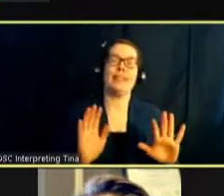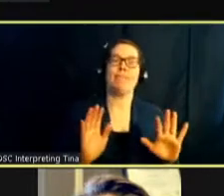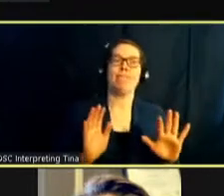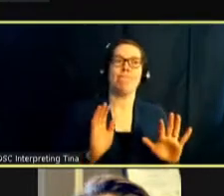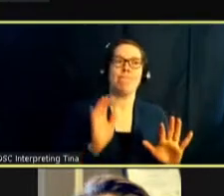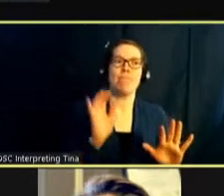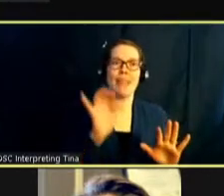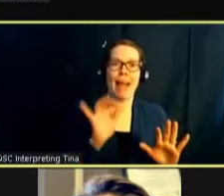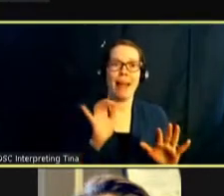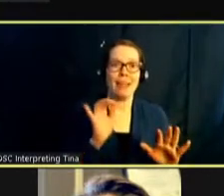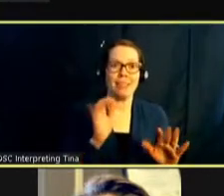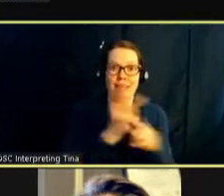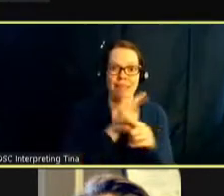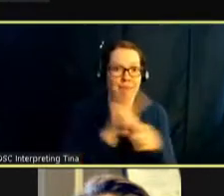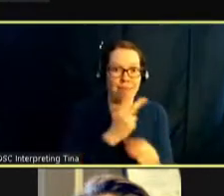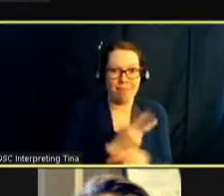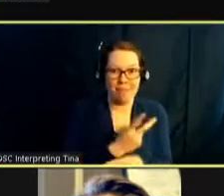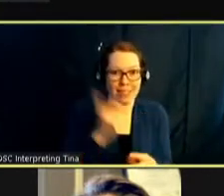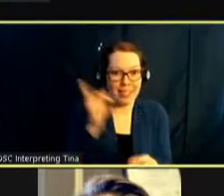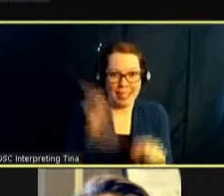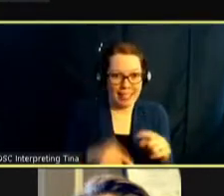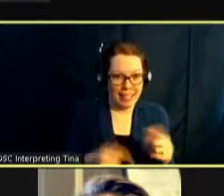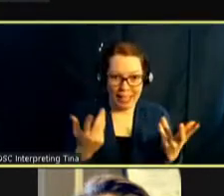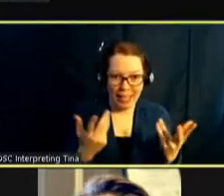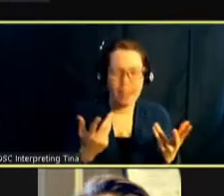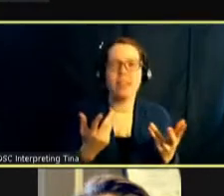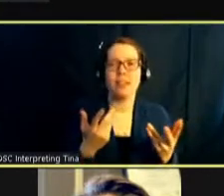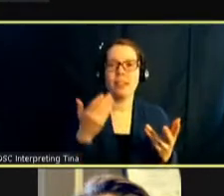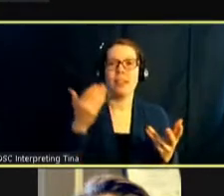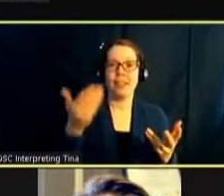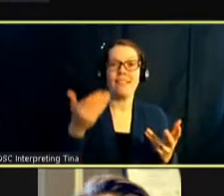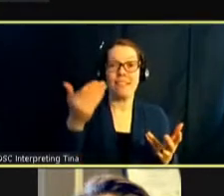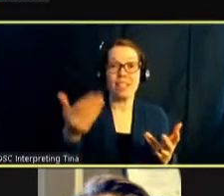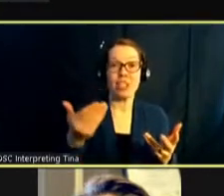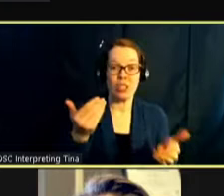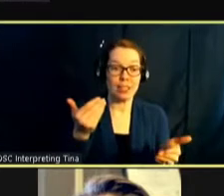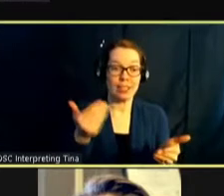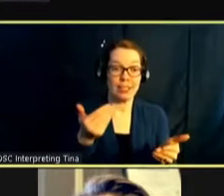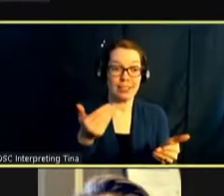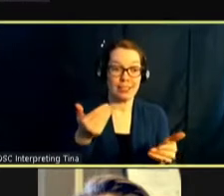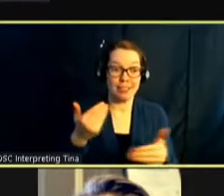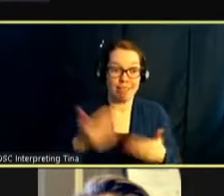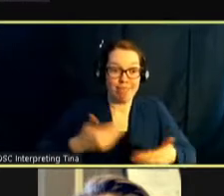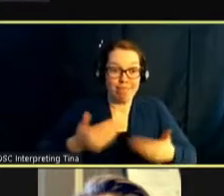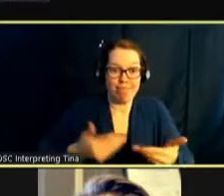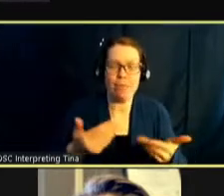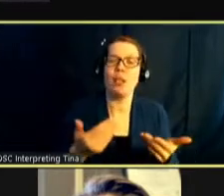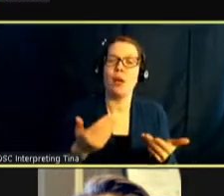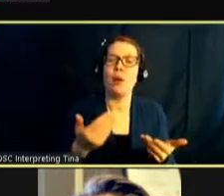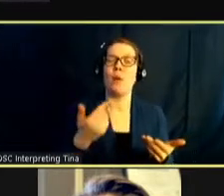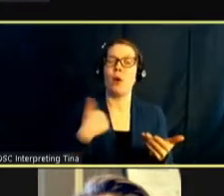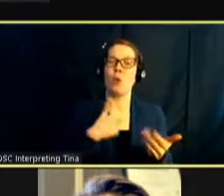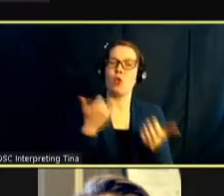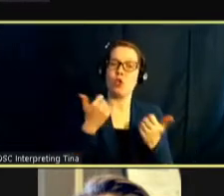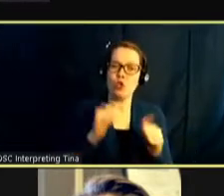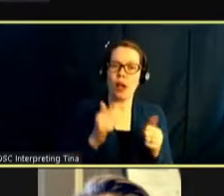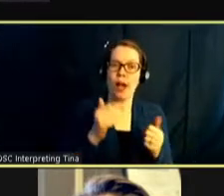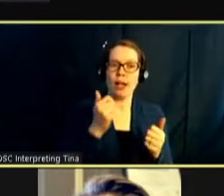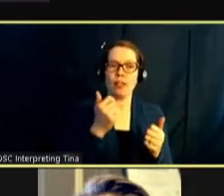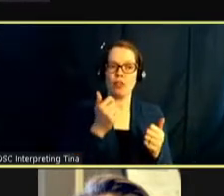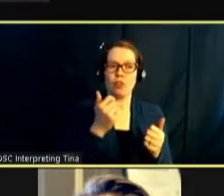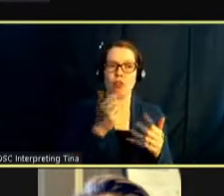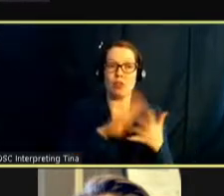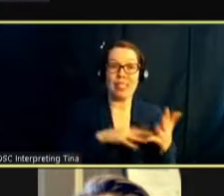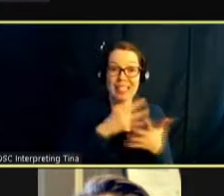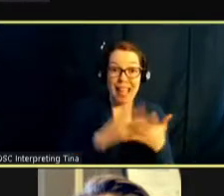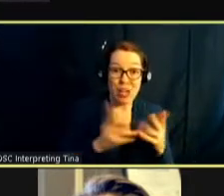I mean, that is hard to do. We're probably going to have to eventually do that the way it's working. But we want to try to get as many people scheduled